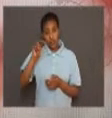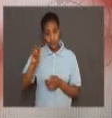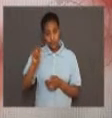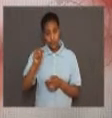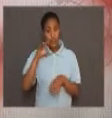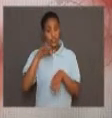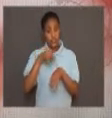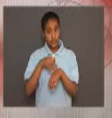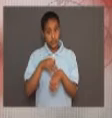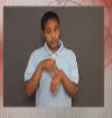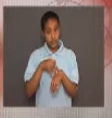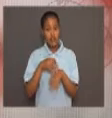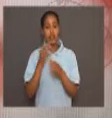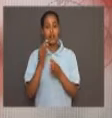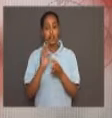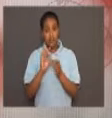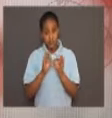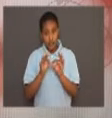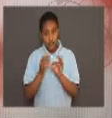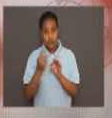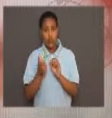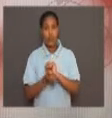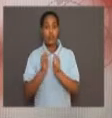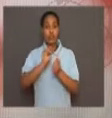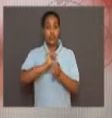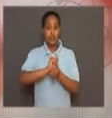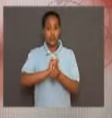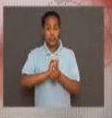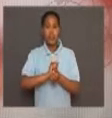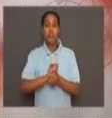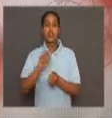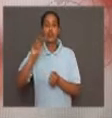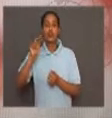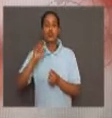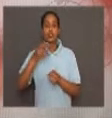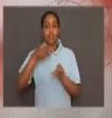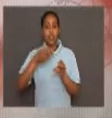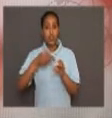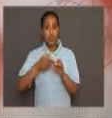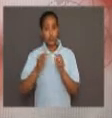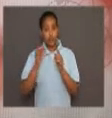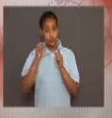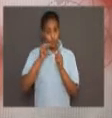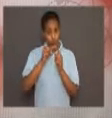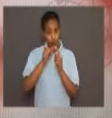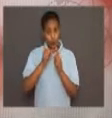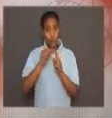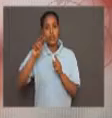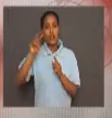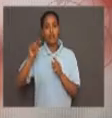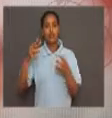Nitrogen fixation refers to the conversion of nitrogen gas into